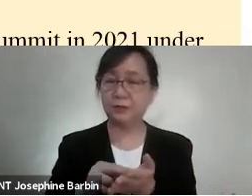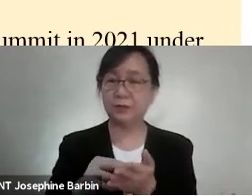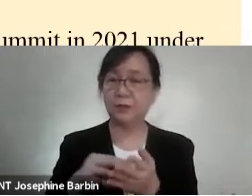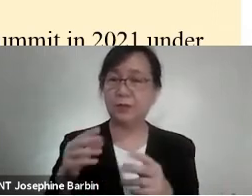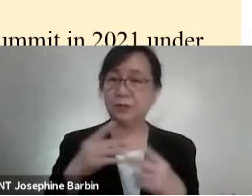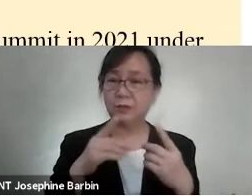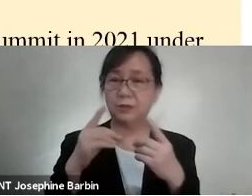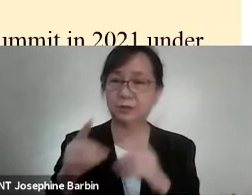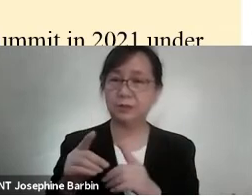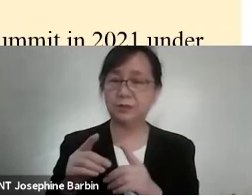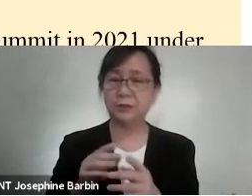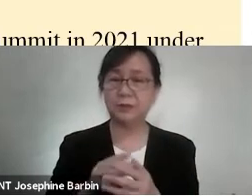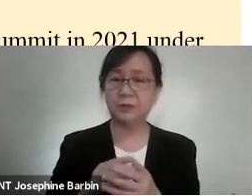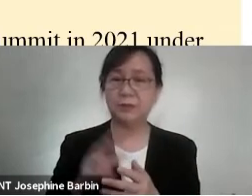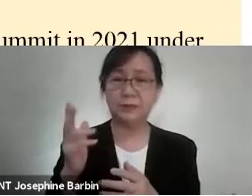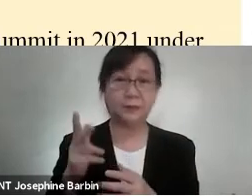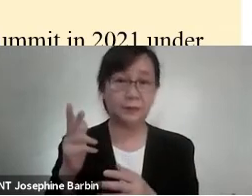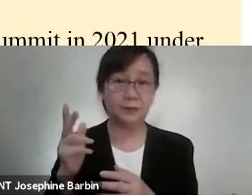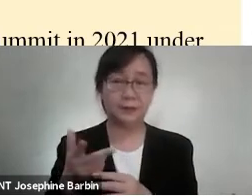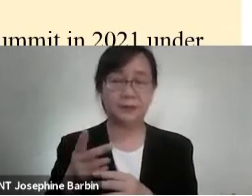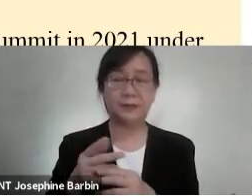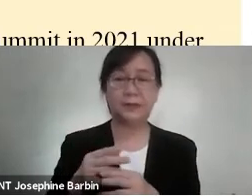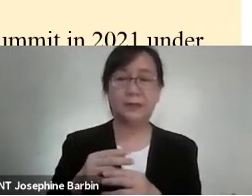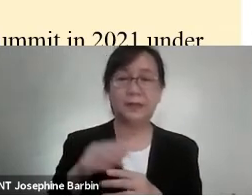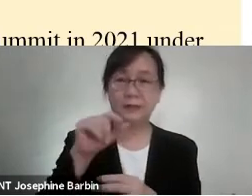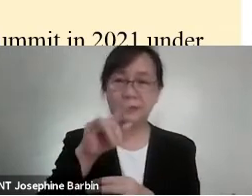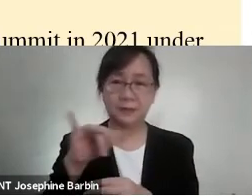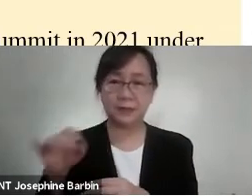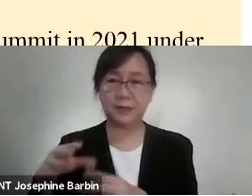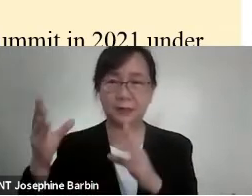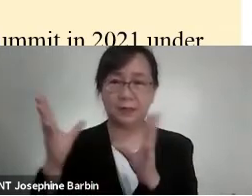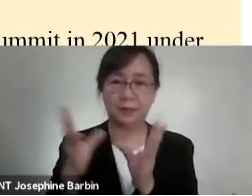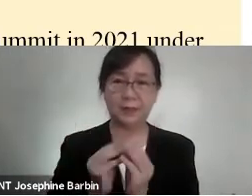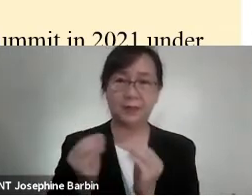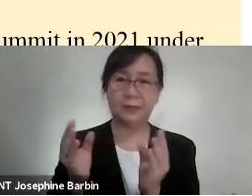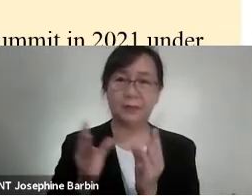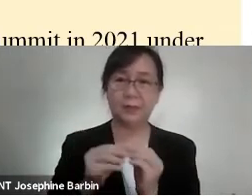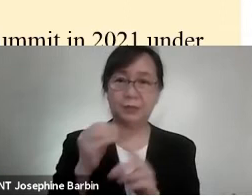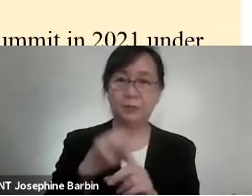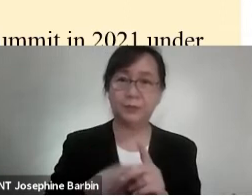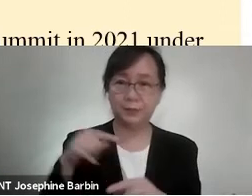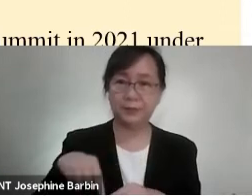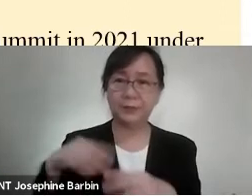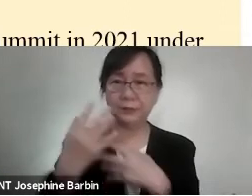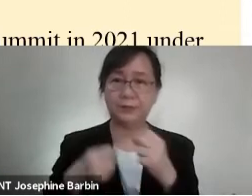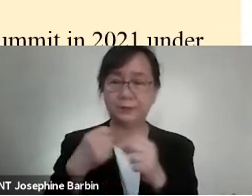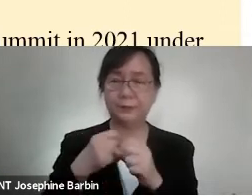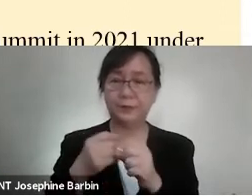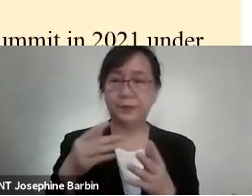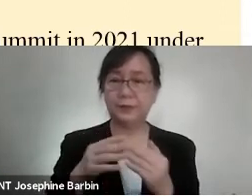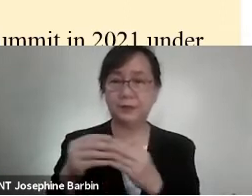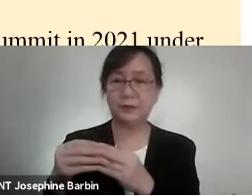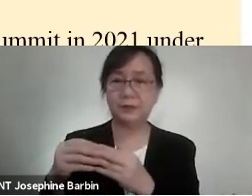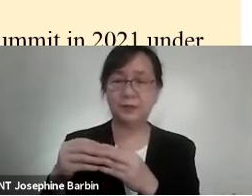the 38th ASEAN Summit in October this year under the chairmanship of